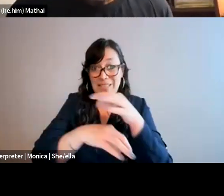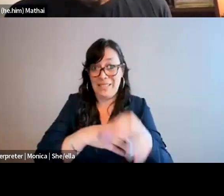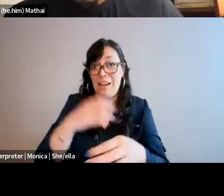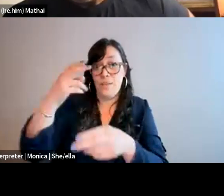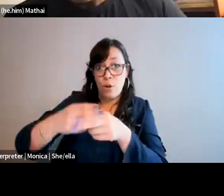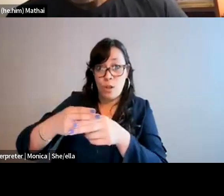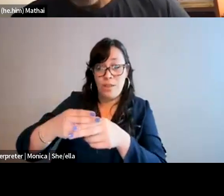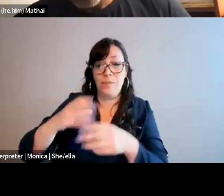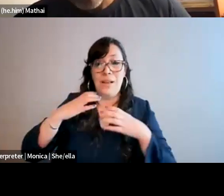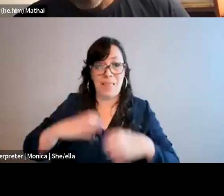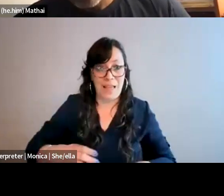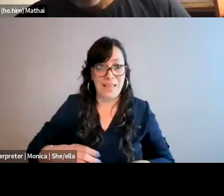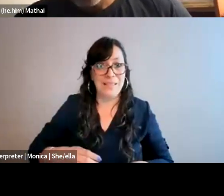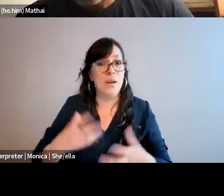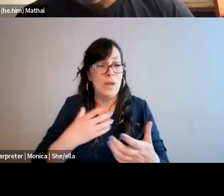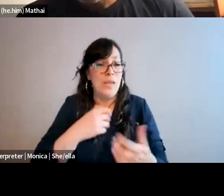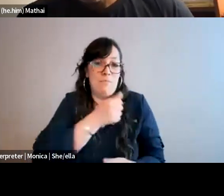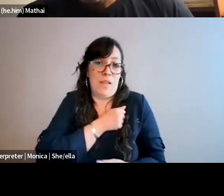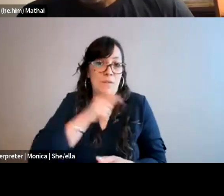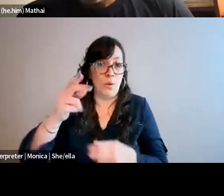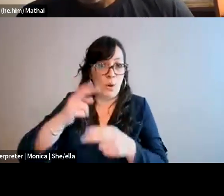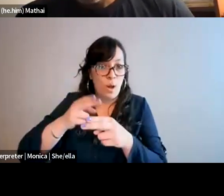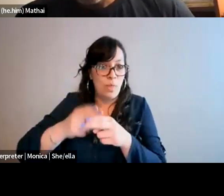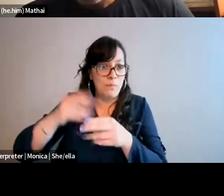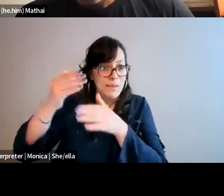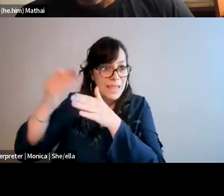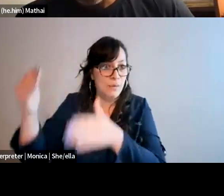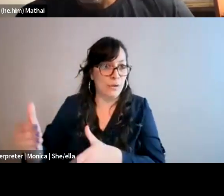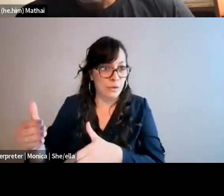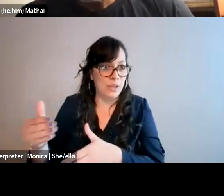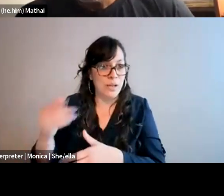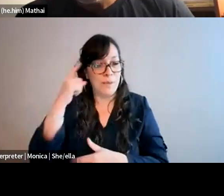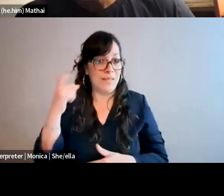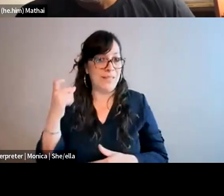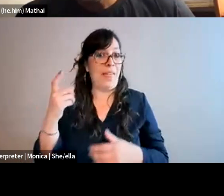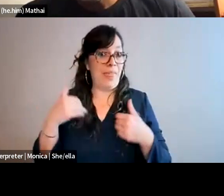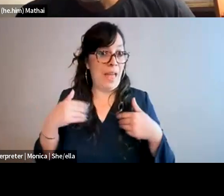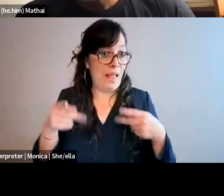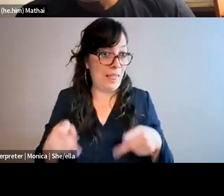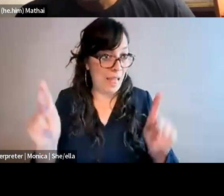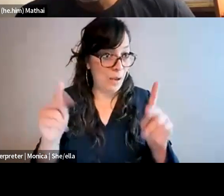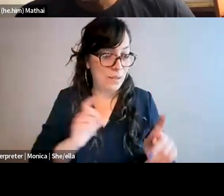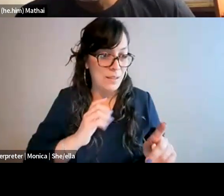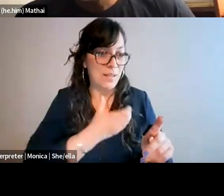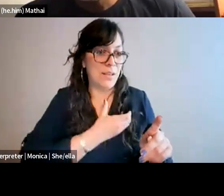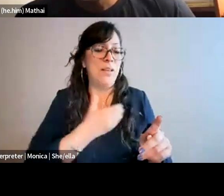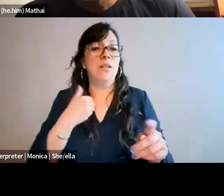them clients, we love to call them neighbors because that allows us to be able